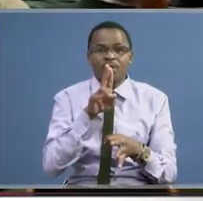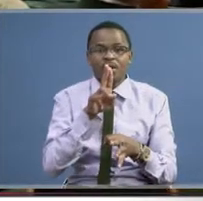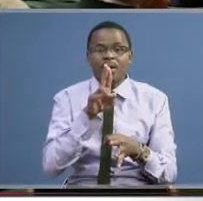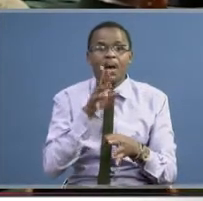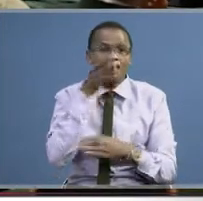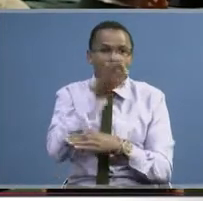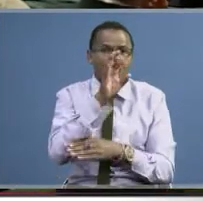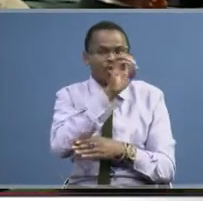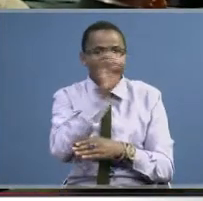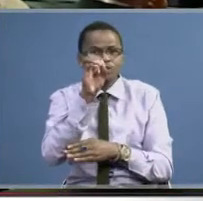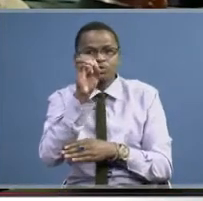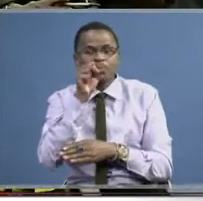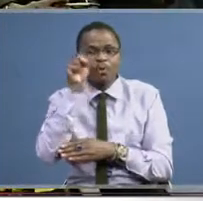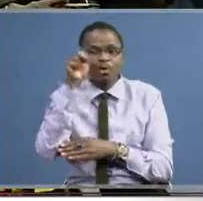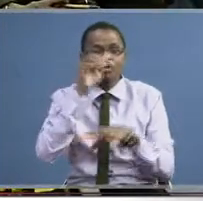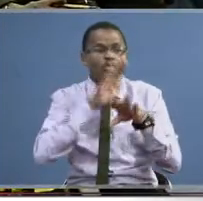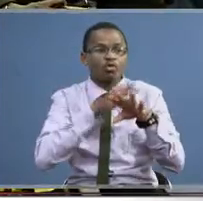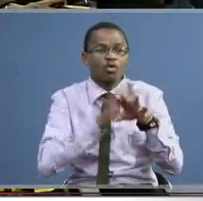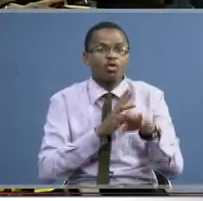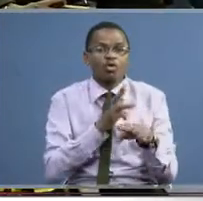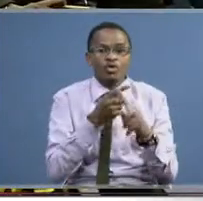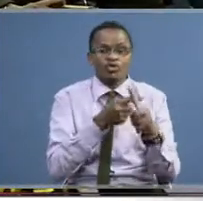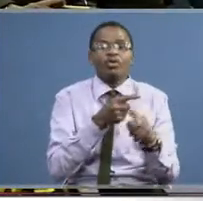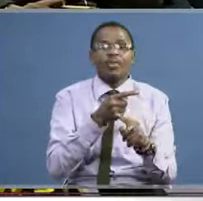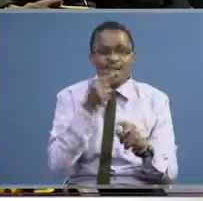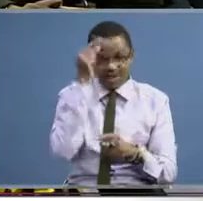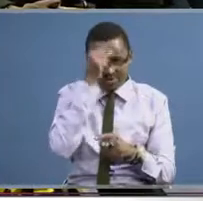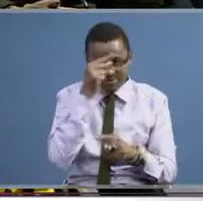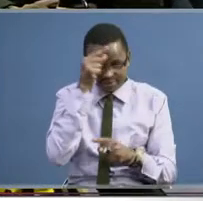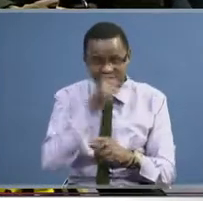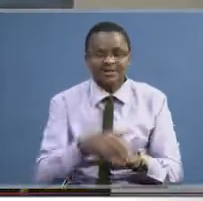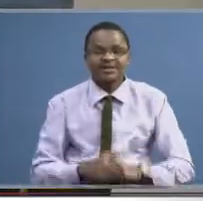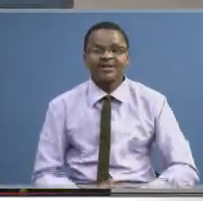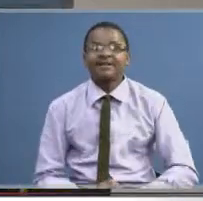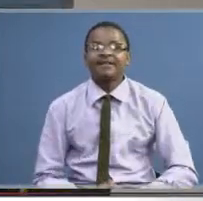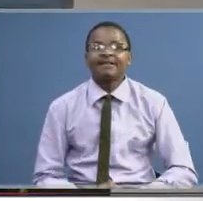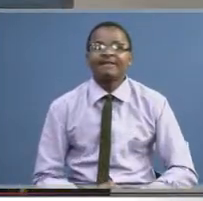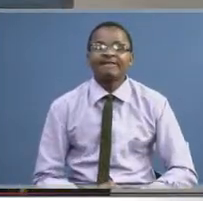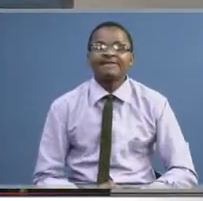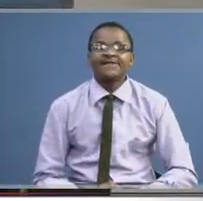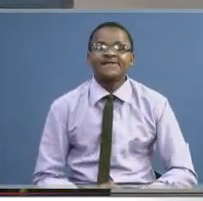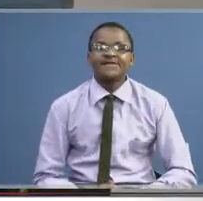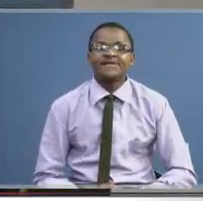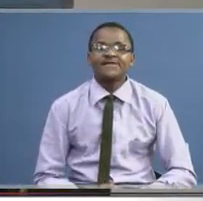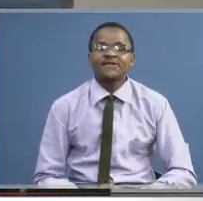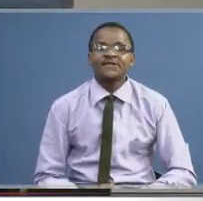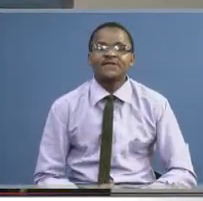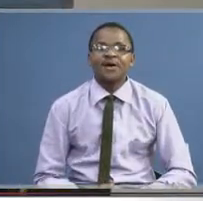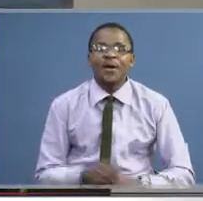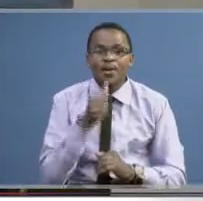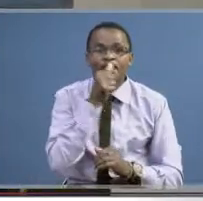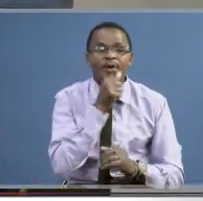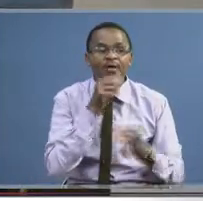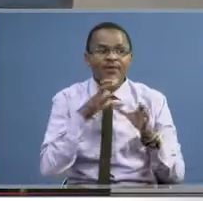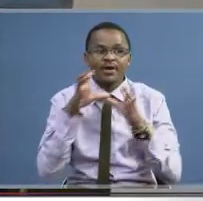Zero initiative and political goodwill from the government. Through my engagements with the private